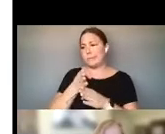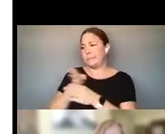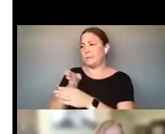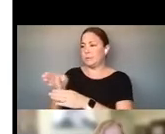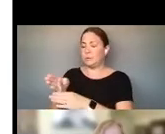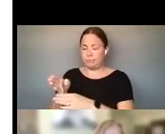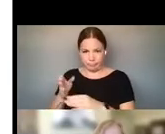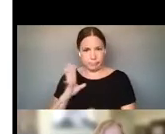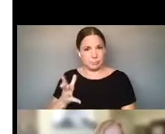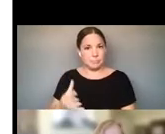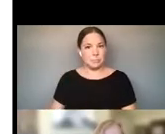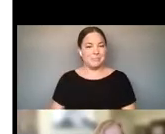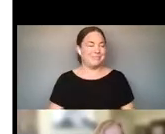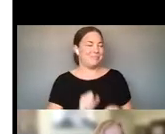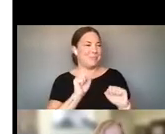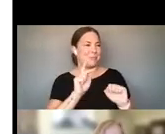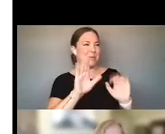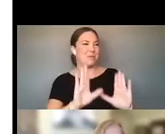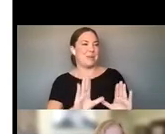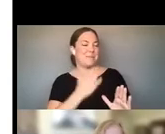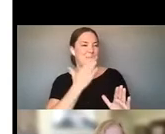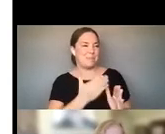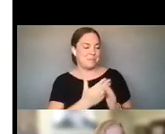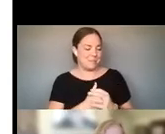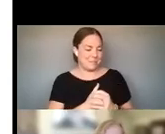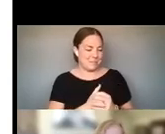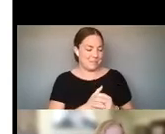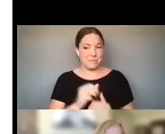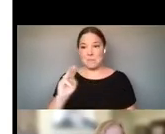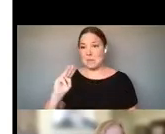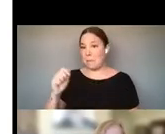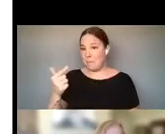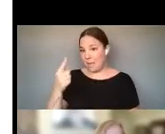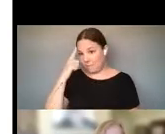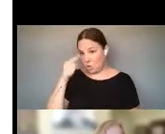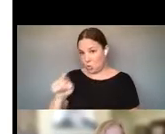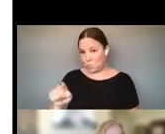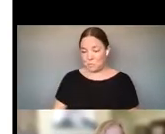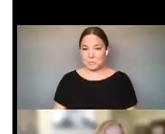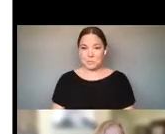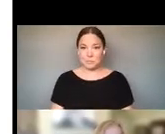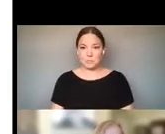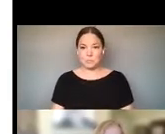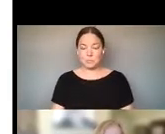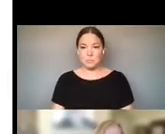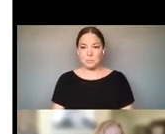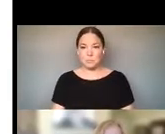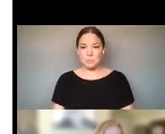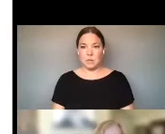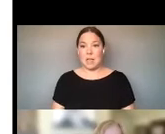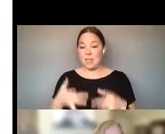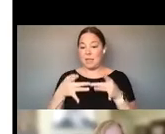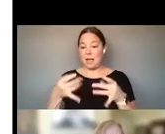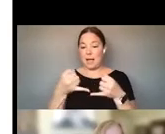Great. Great. Thank you. Okay, Meg, a question for you. The guidelines state